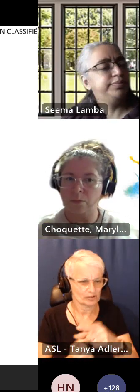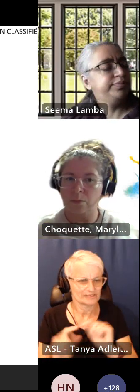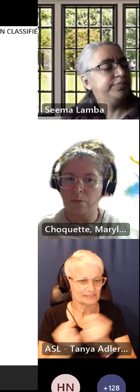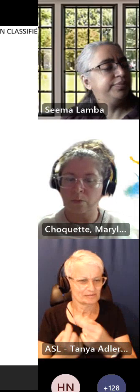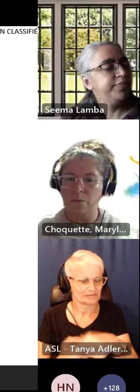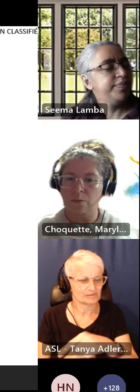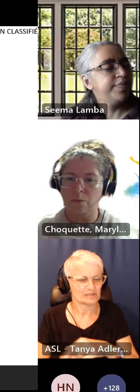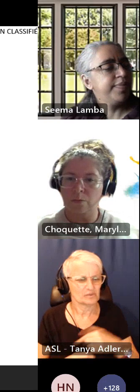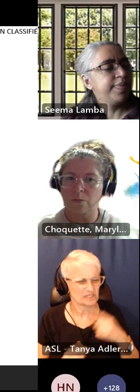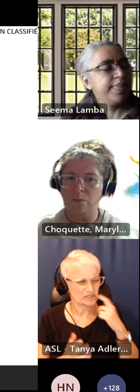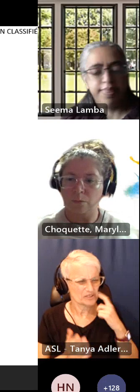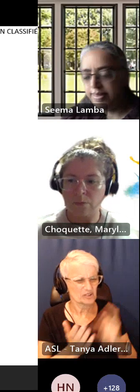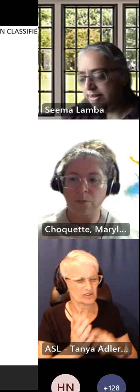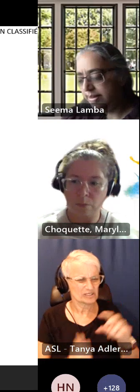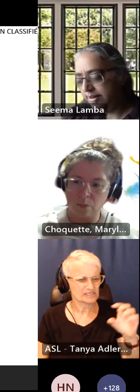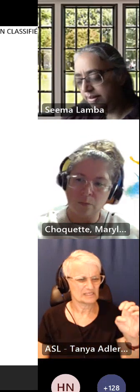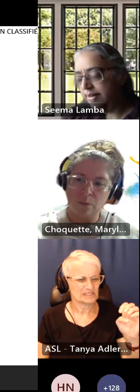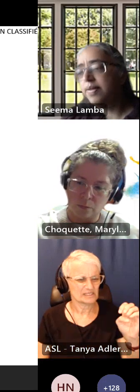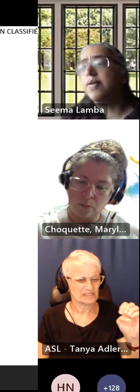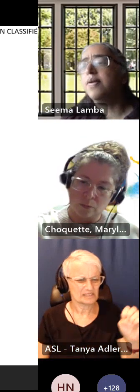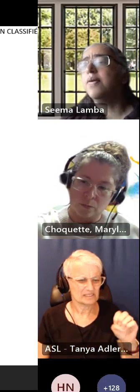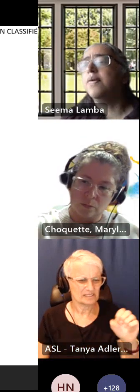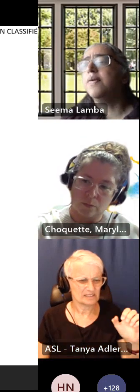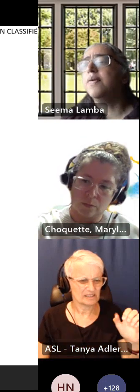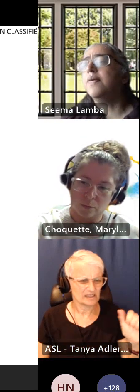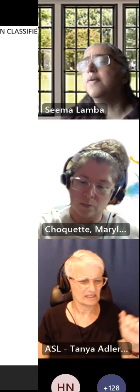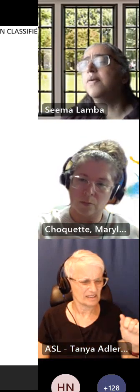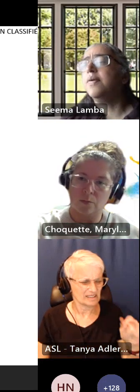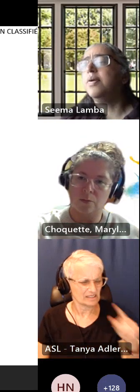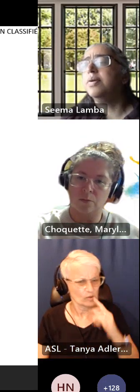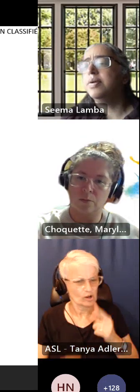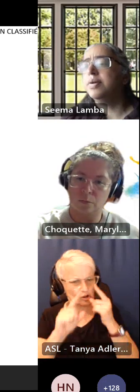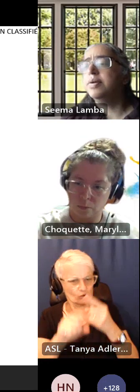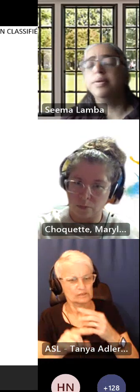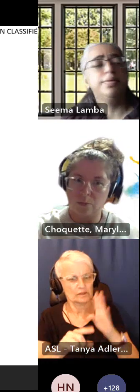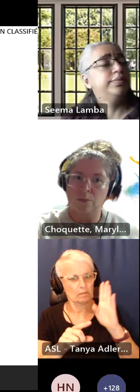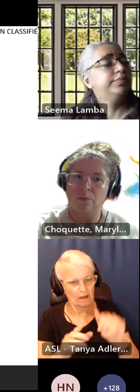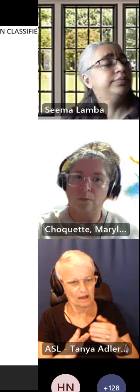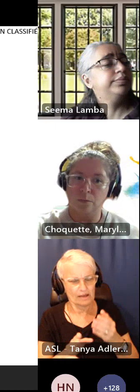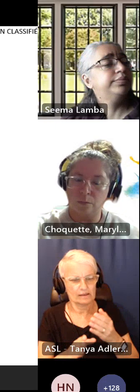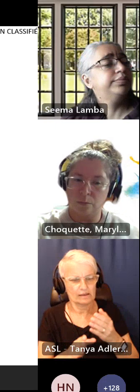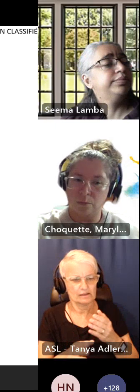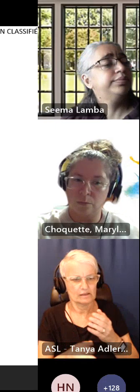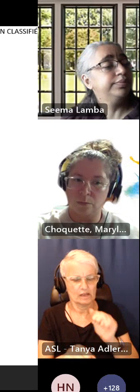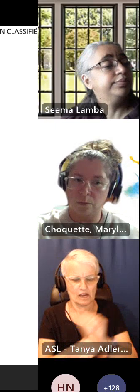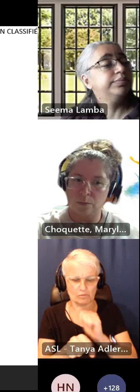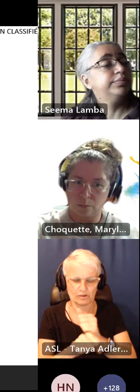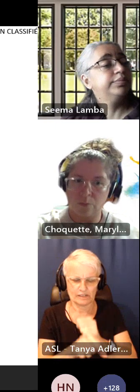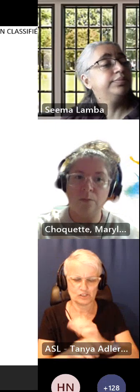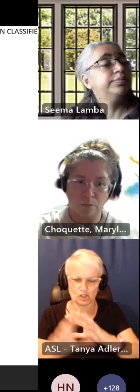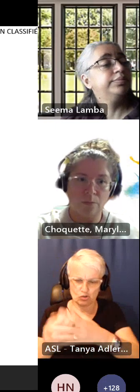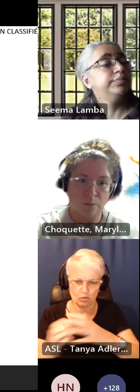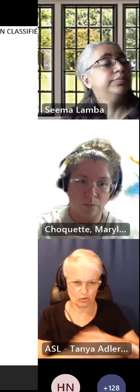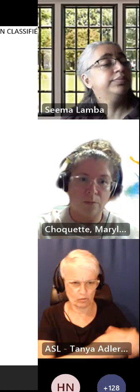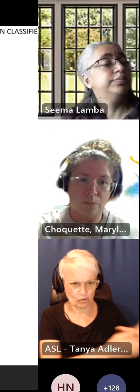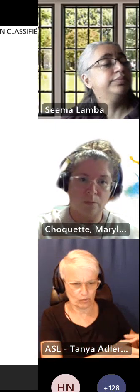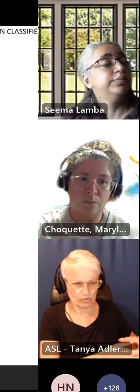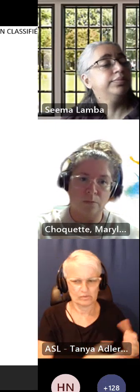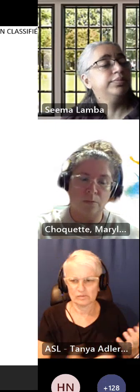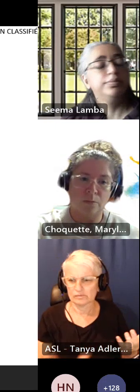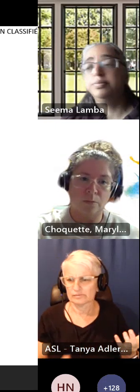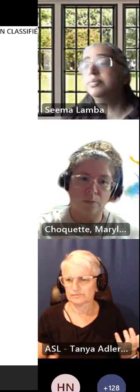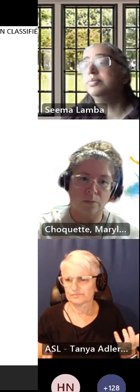that the language in the EEA asks for goals by occupational group. So beyond, let's